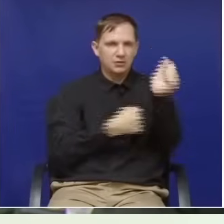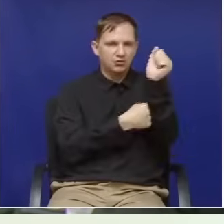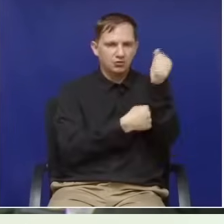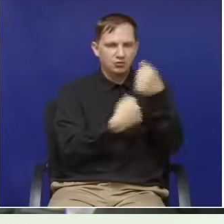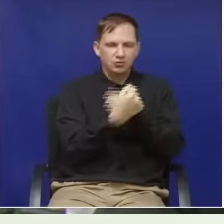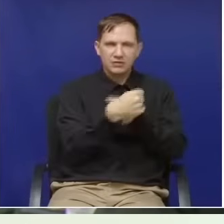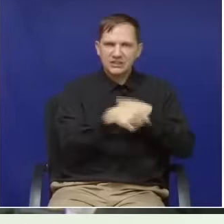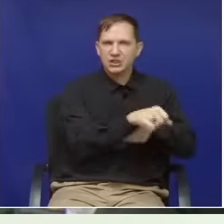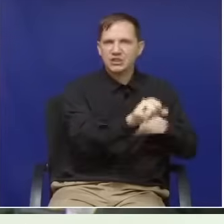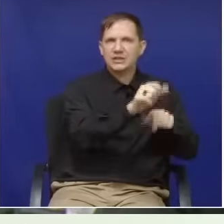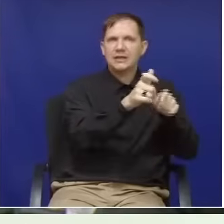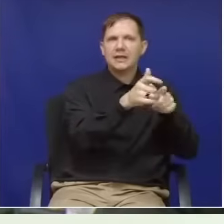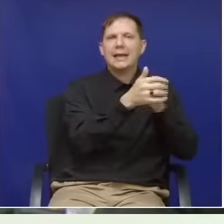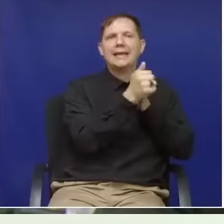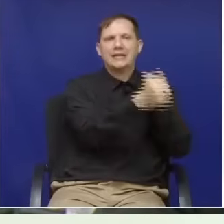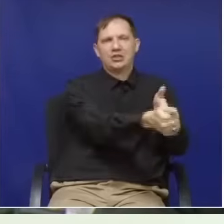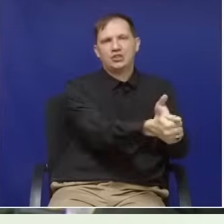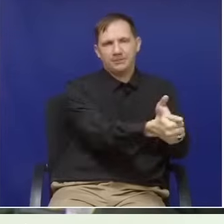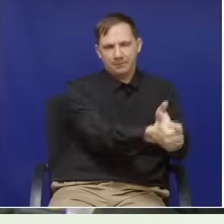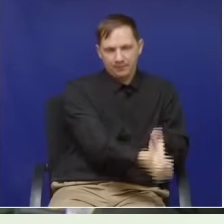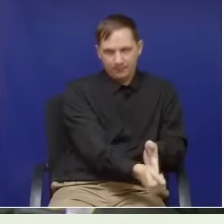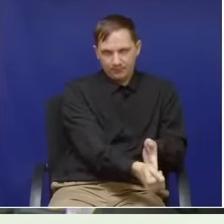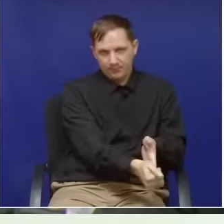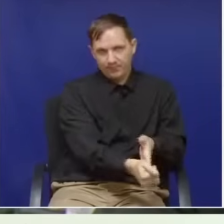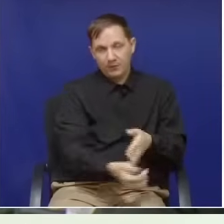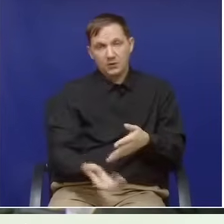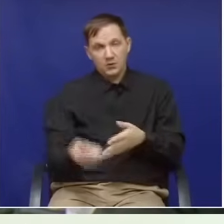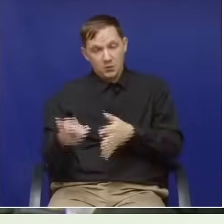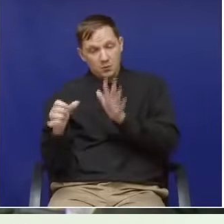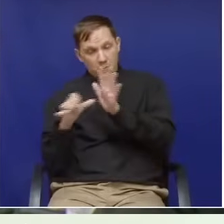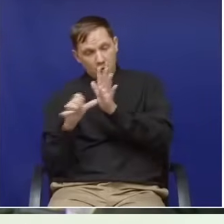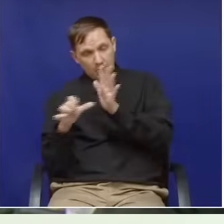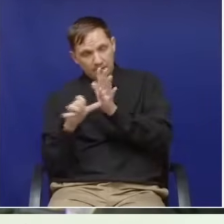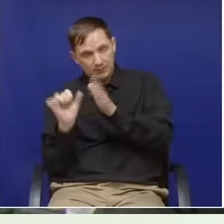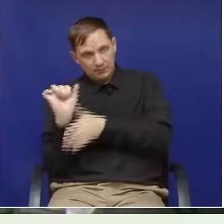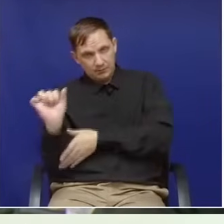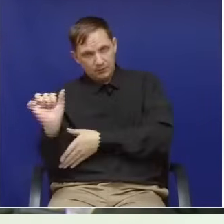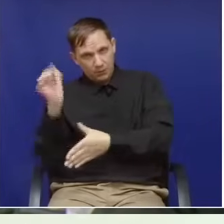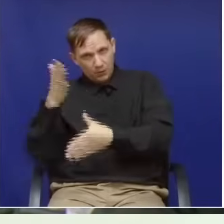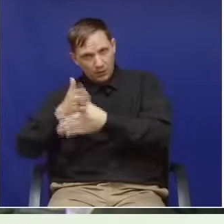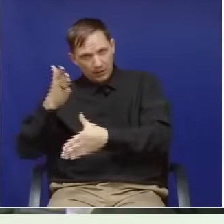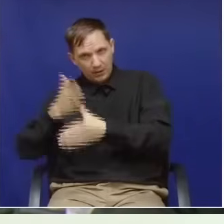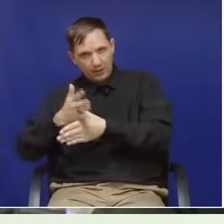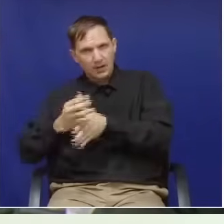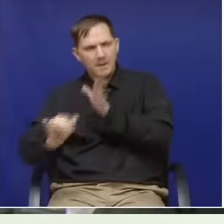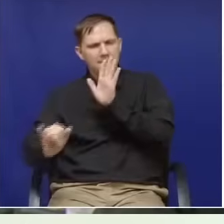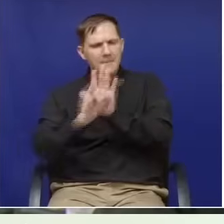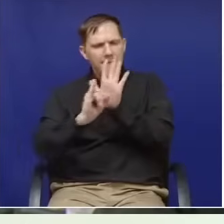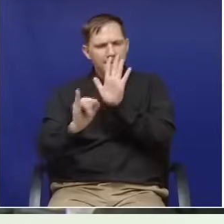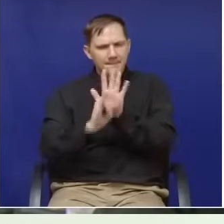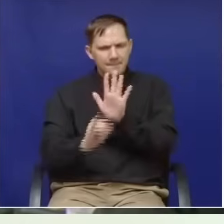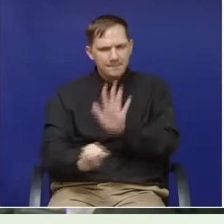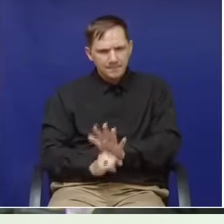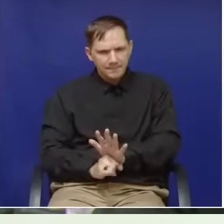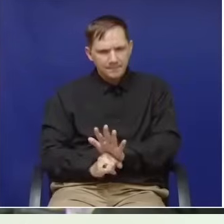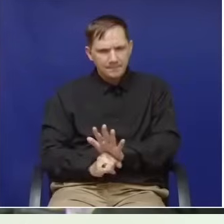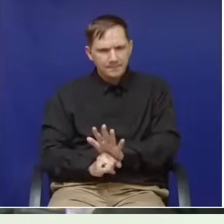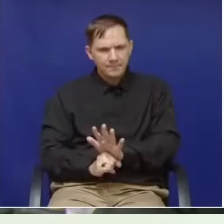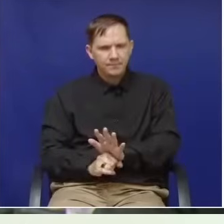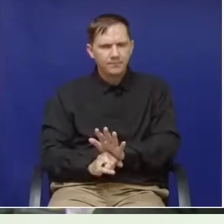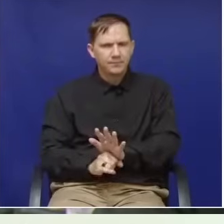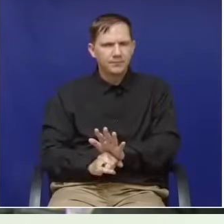key priority for the acting national commissioner is to address identified weaknesses in procurement